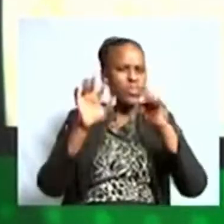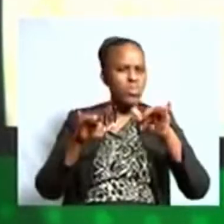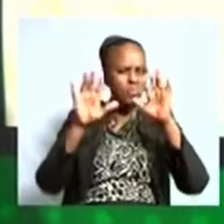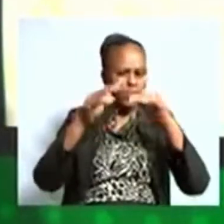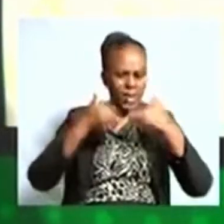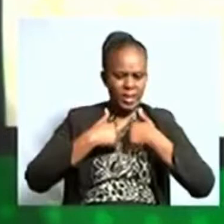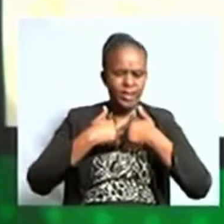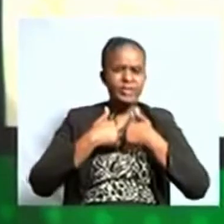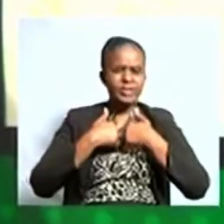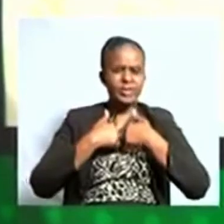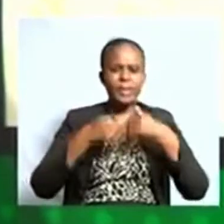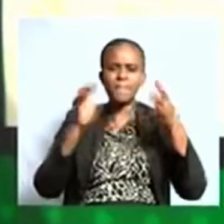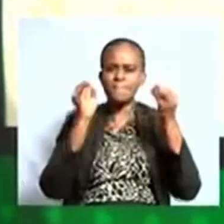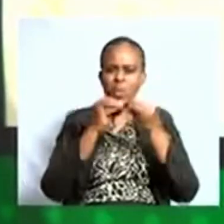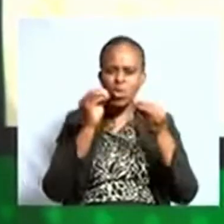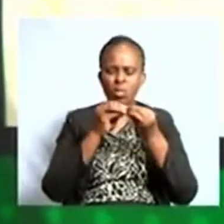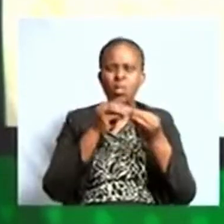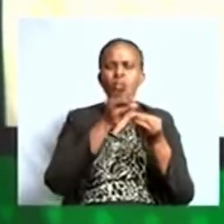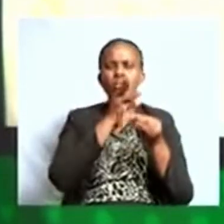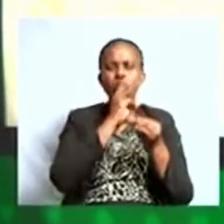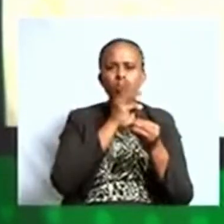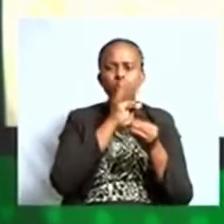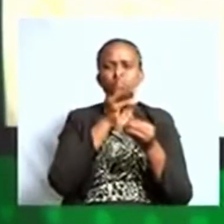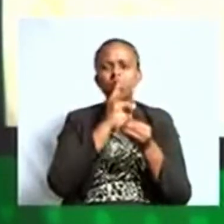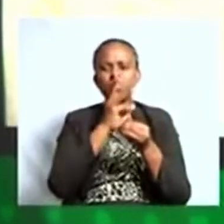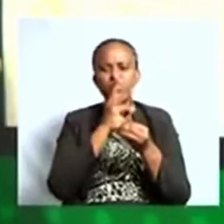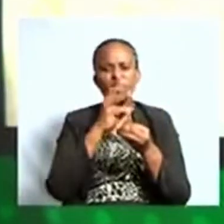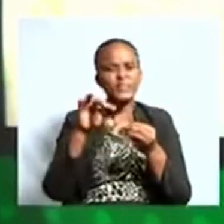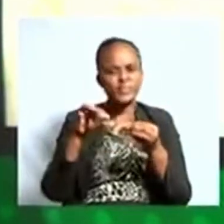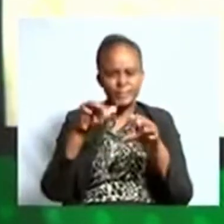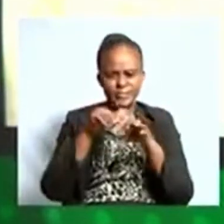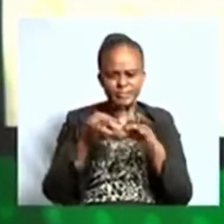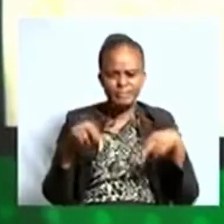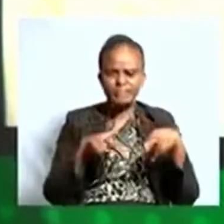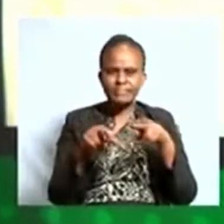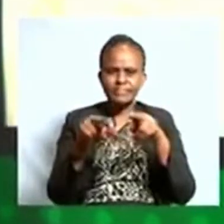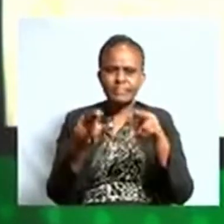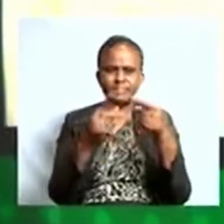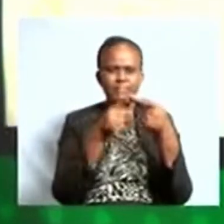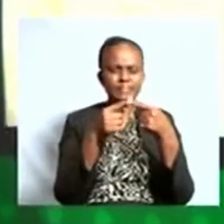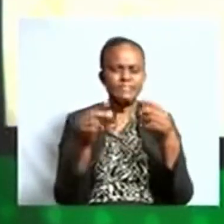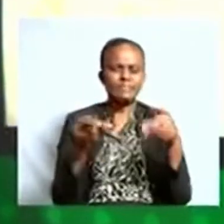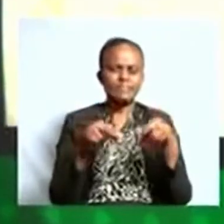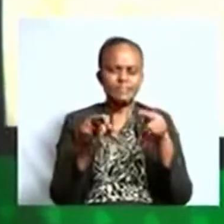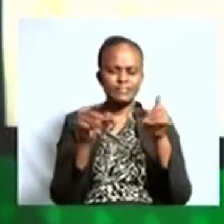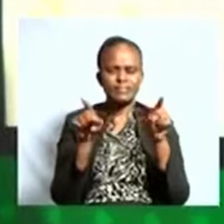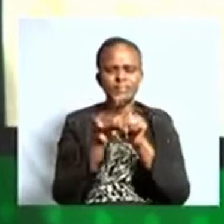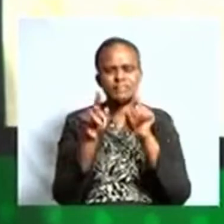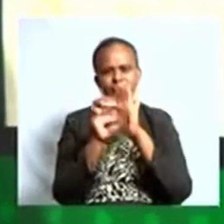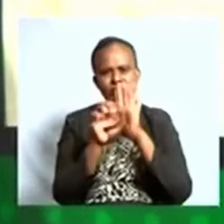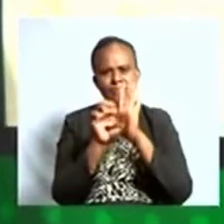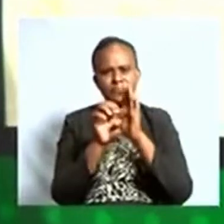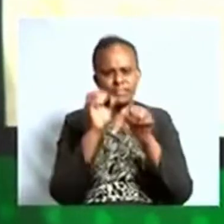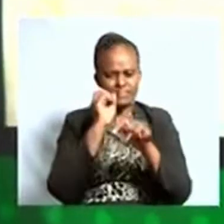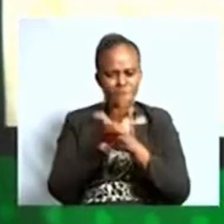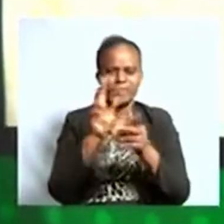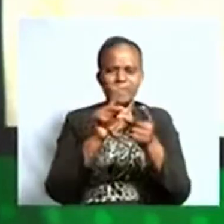had a lot of water, running off into the different roads, like we were already in the rain